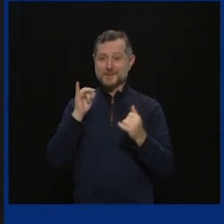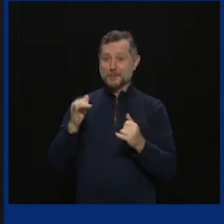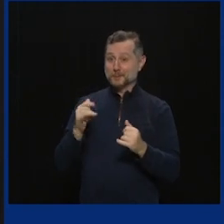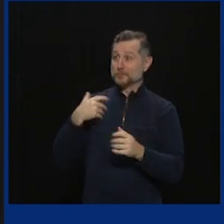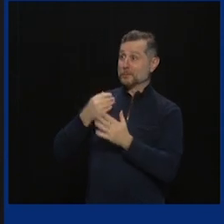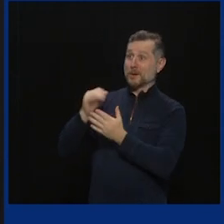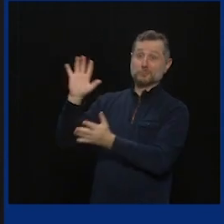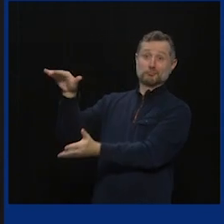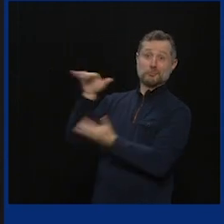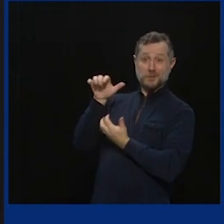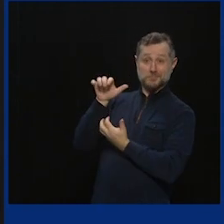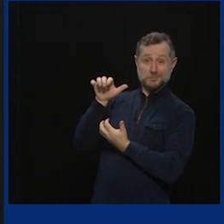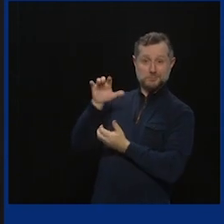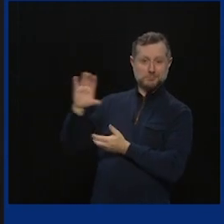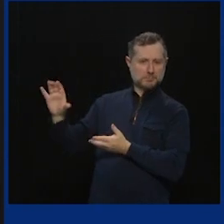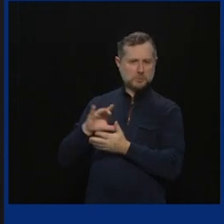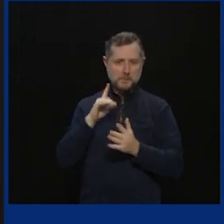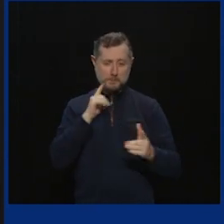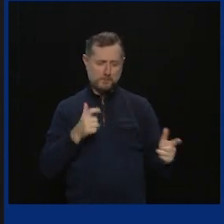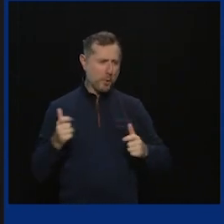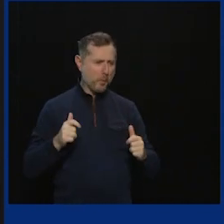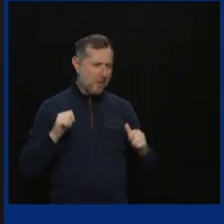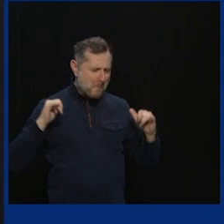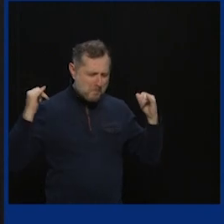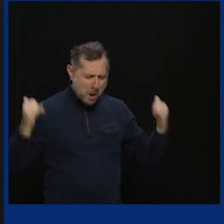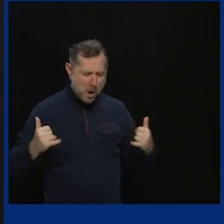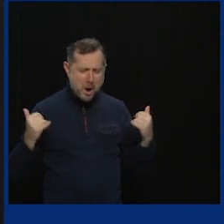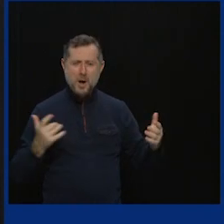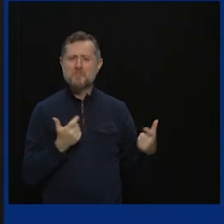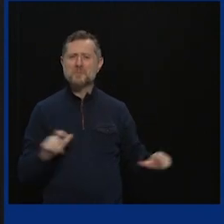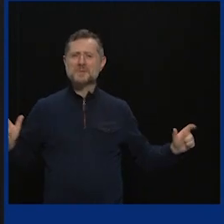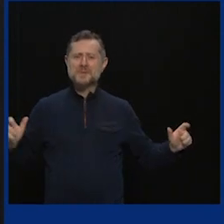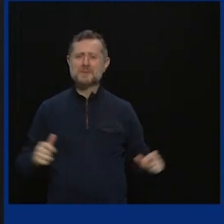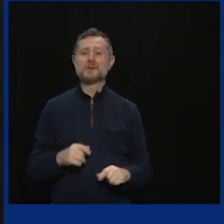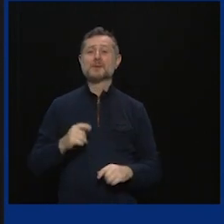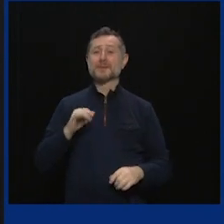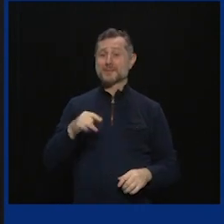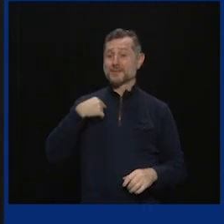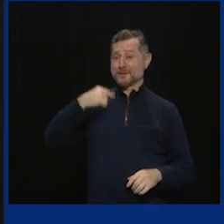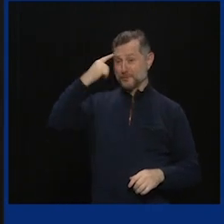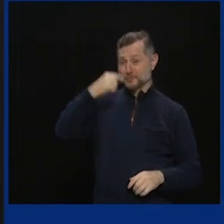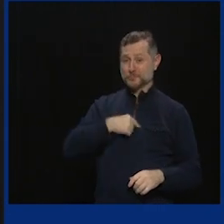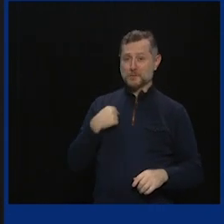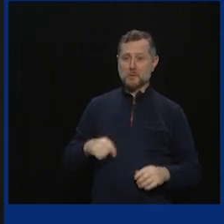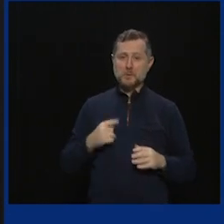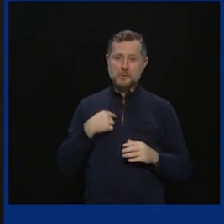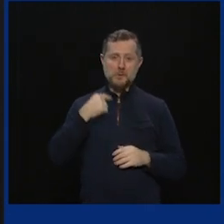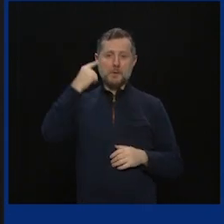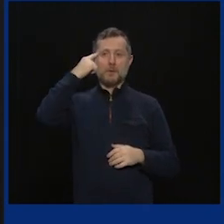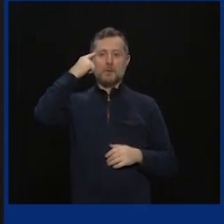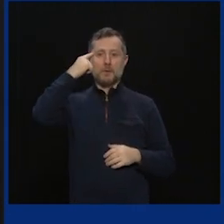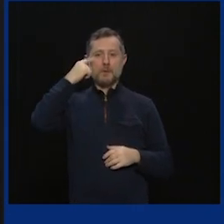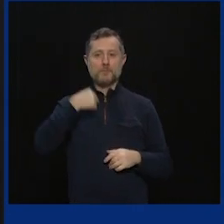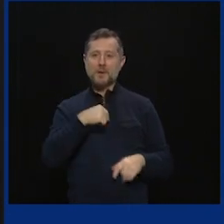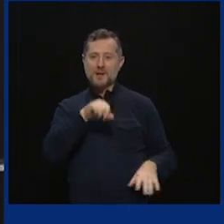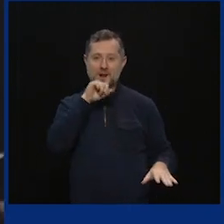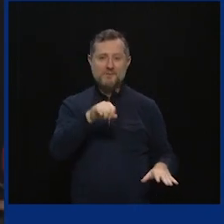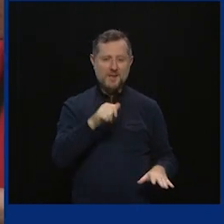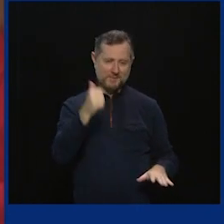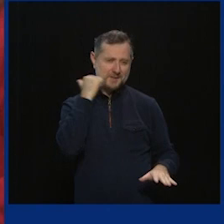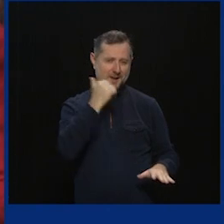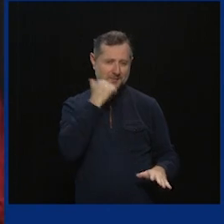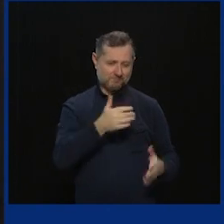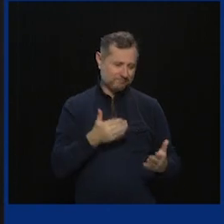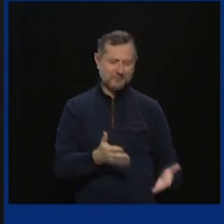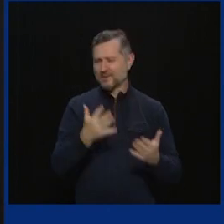a bigger party. So remember, think Chinatown. We think and we love it every day. Thank you.